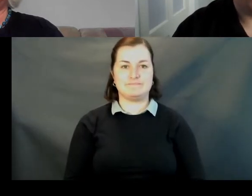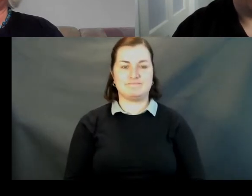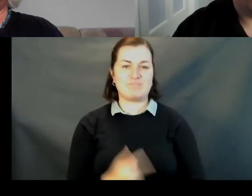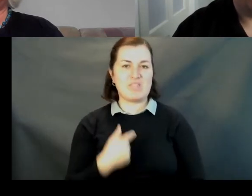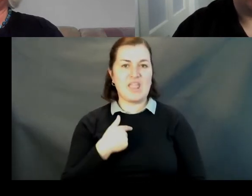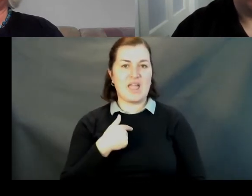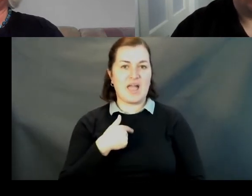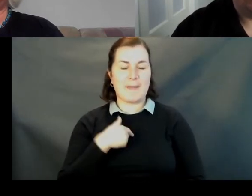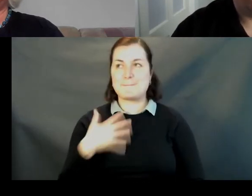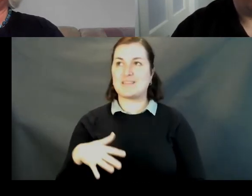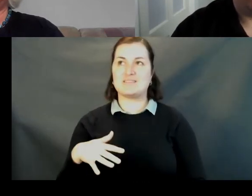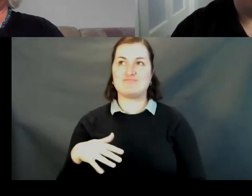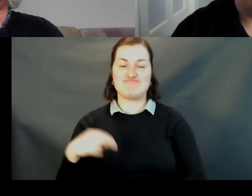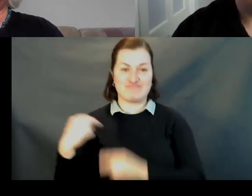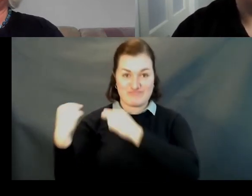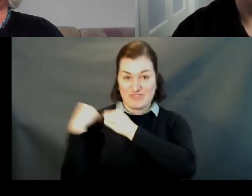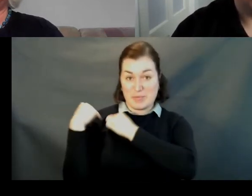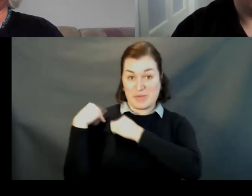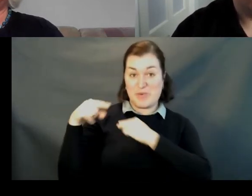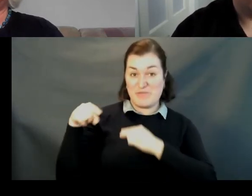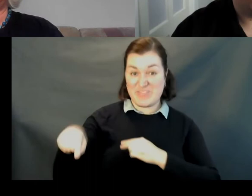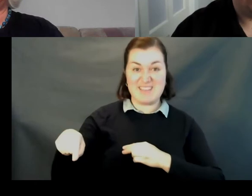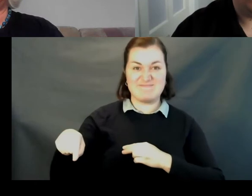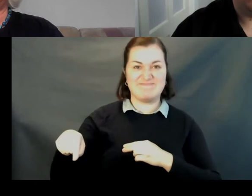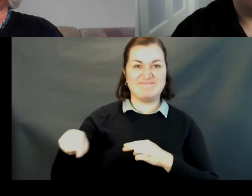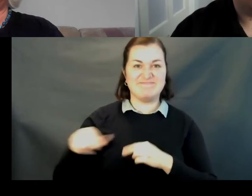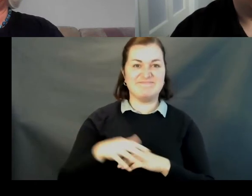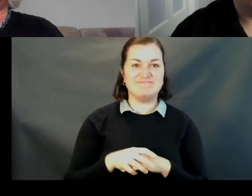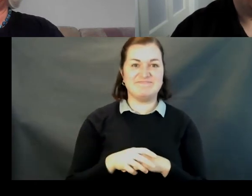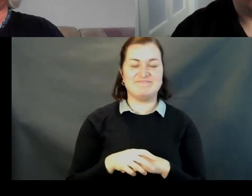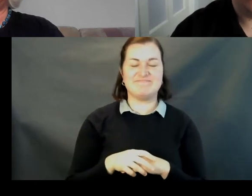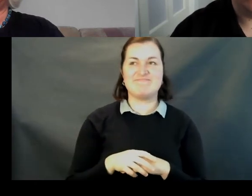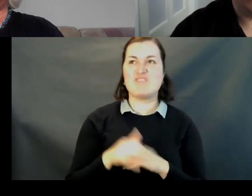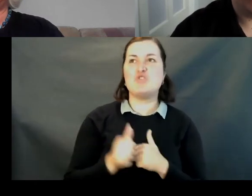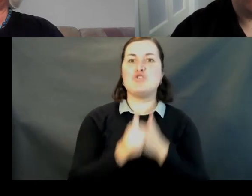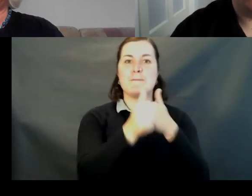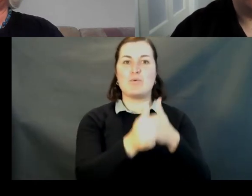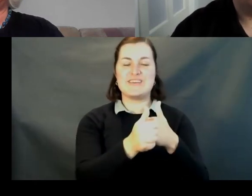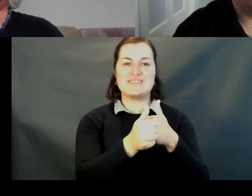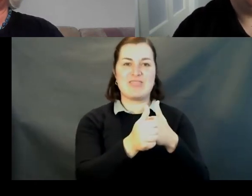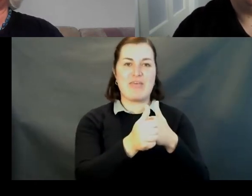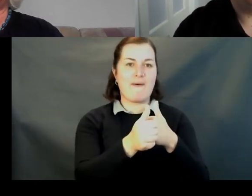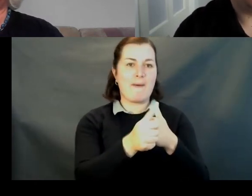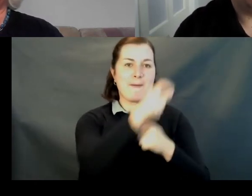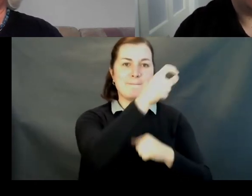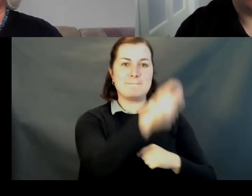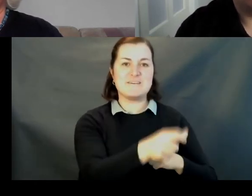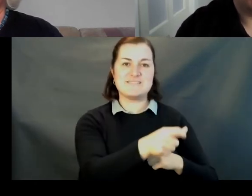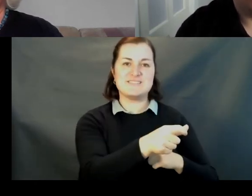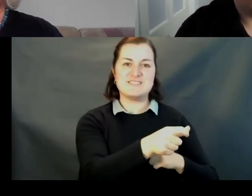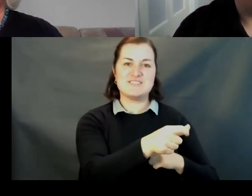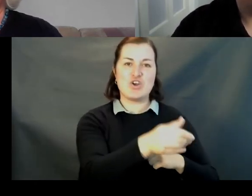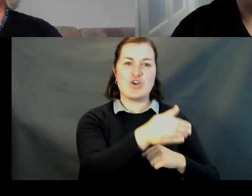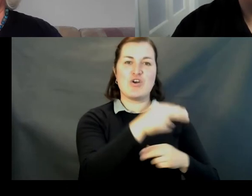last couple of months and helping the front of house team be more prepared for disabled audiences coming in. But at the